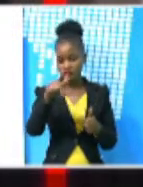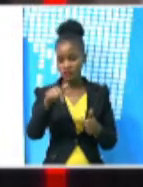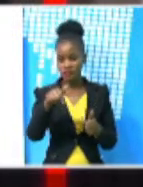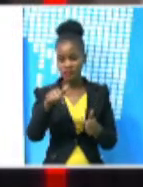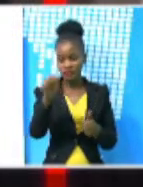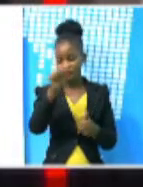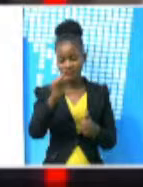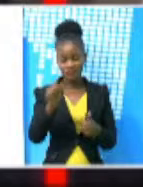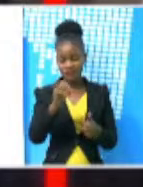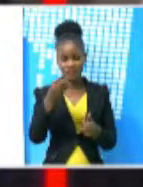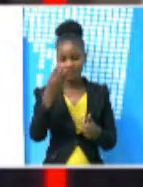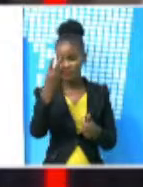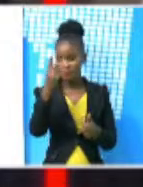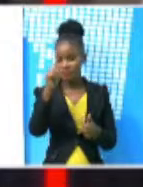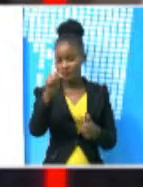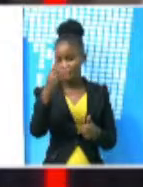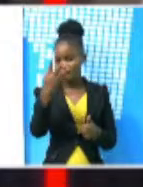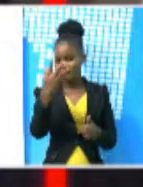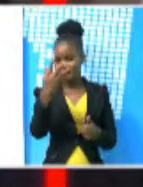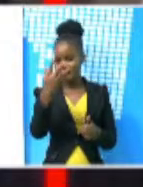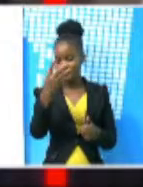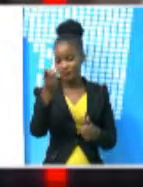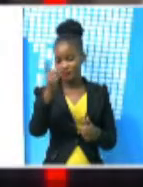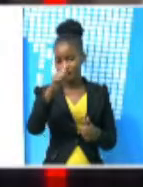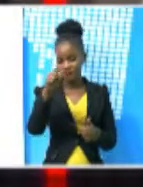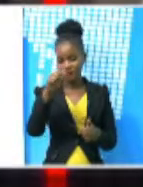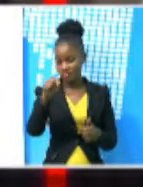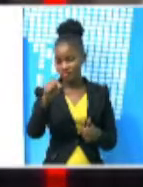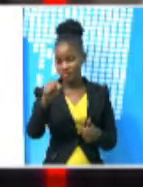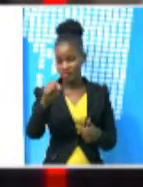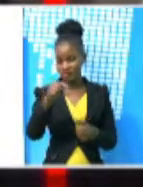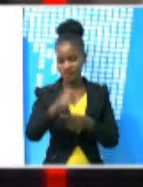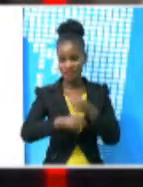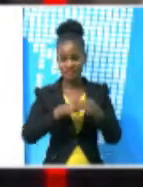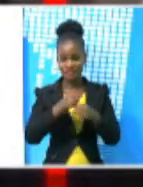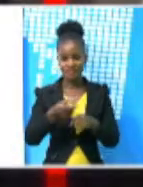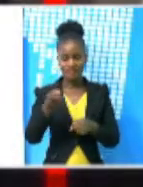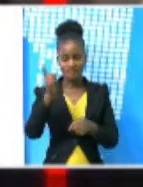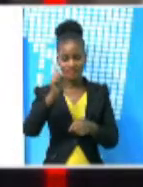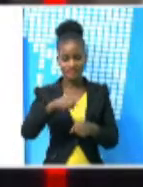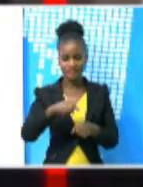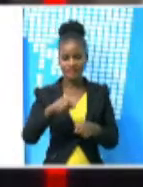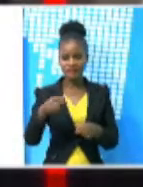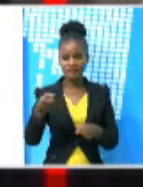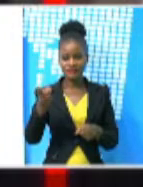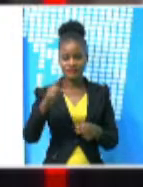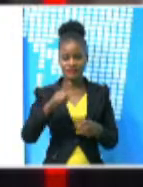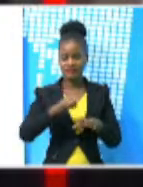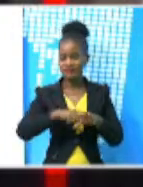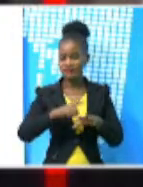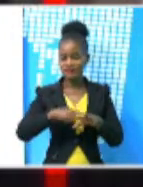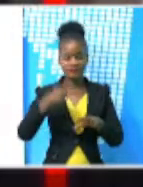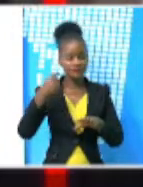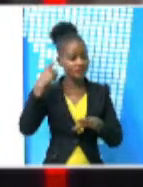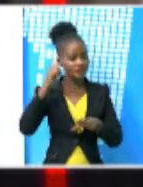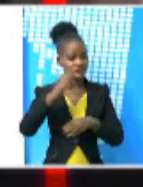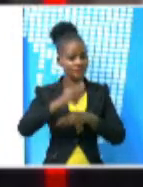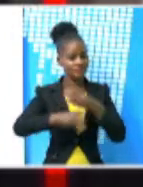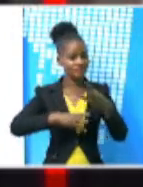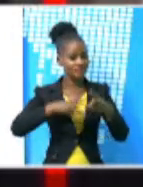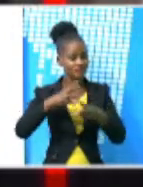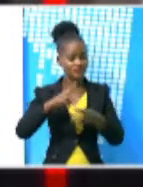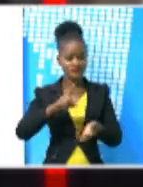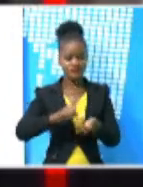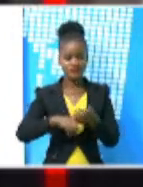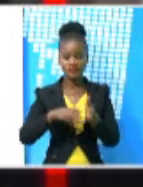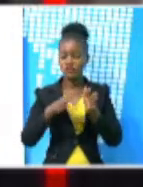from 4.5% to 5%. This is the Bank of England's what we call the base rate. It sets the tone for all other interest rates, by definition,